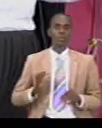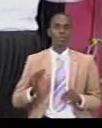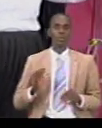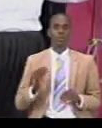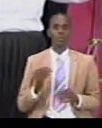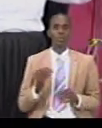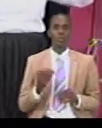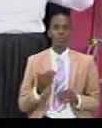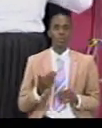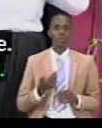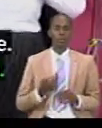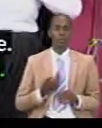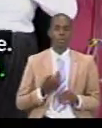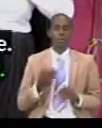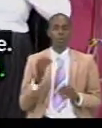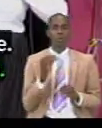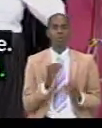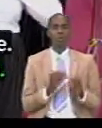Worship him.